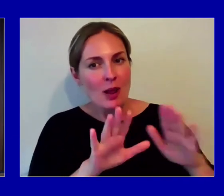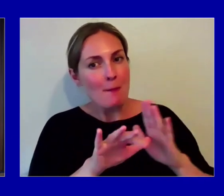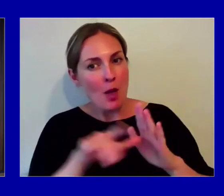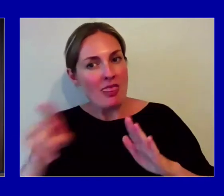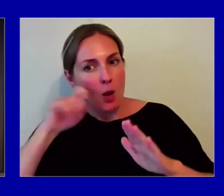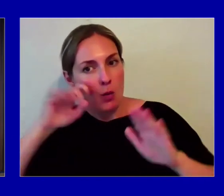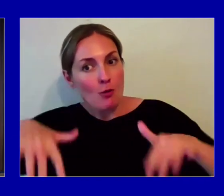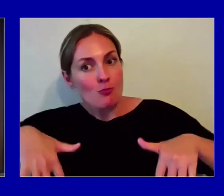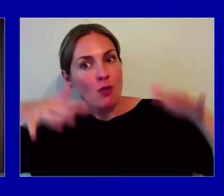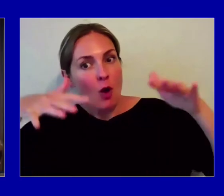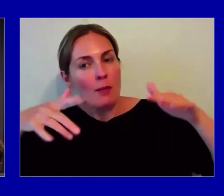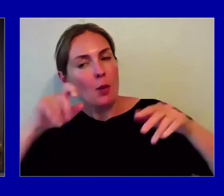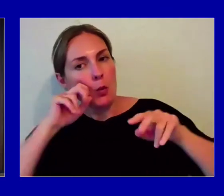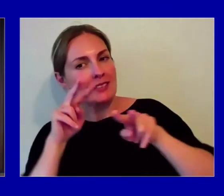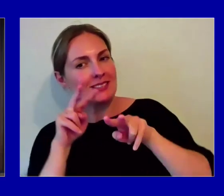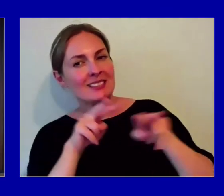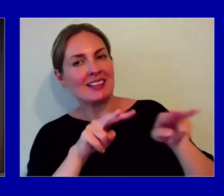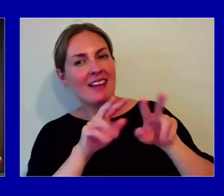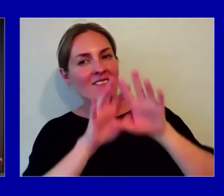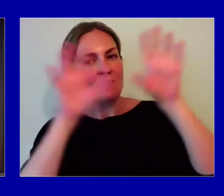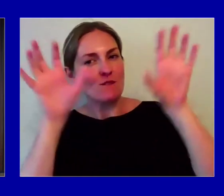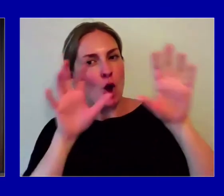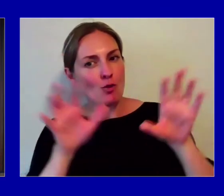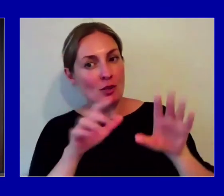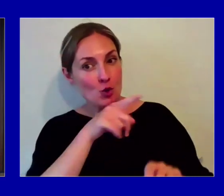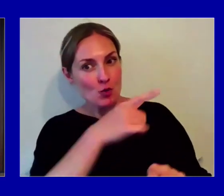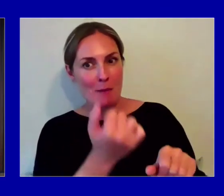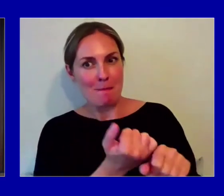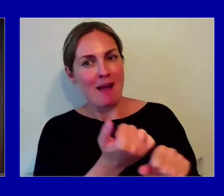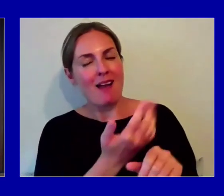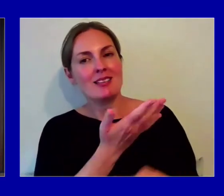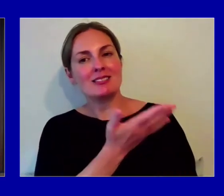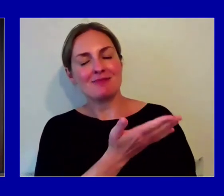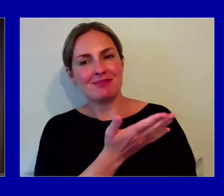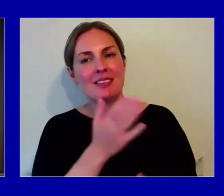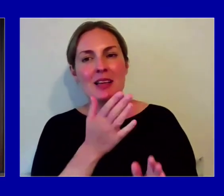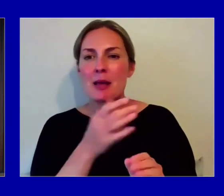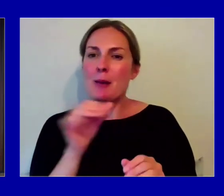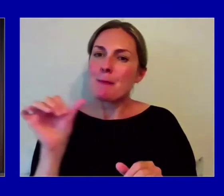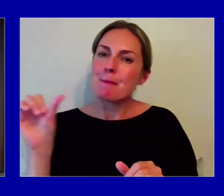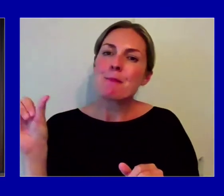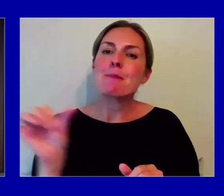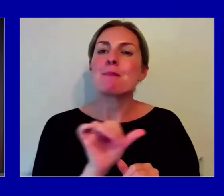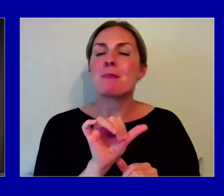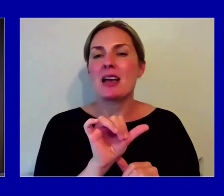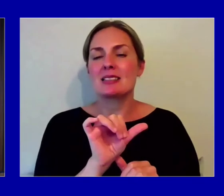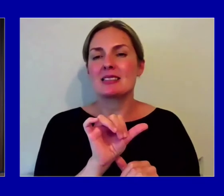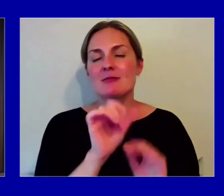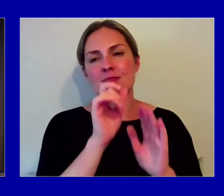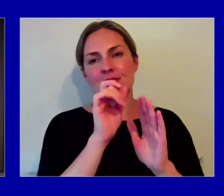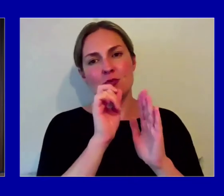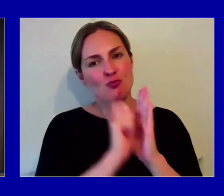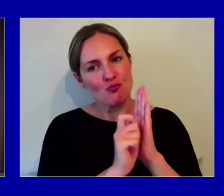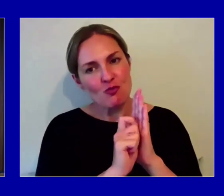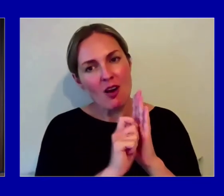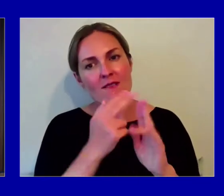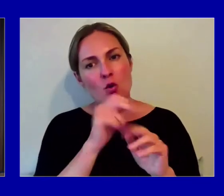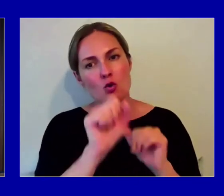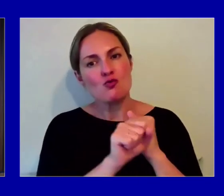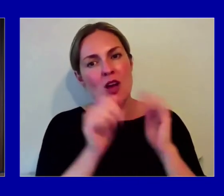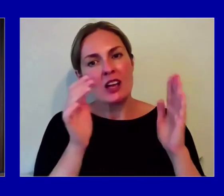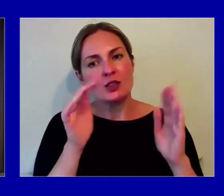Um, but you need to write something down so that they know what you had in mind, because that's how long it's going to take.